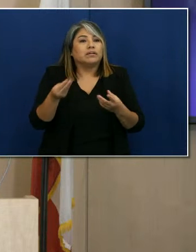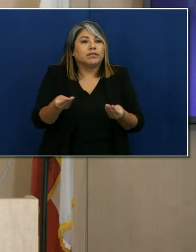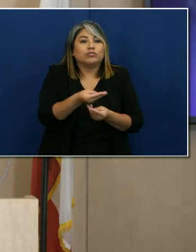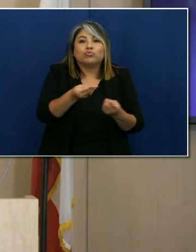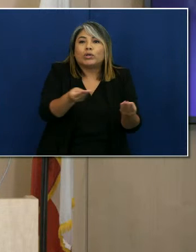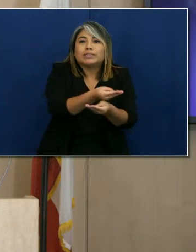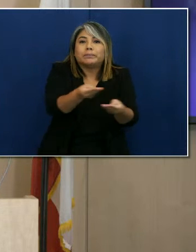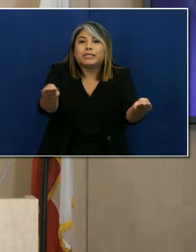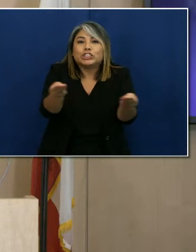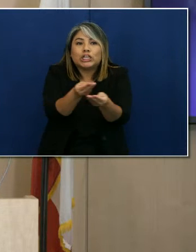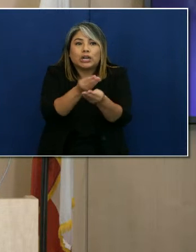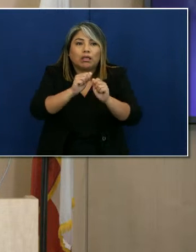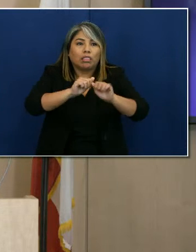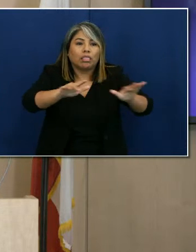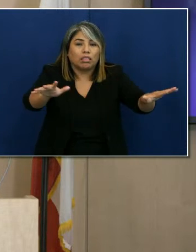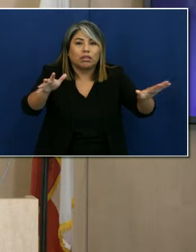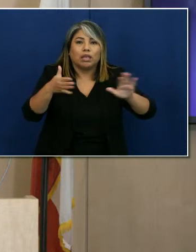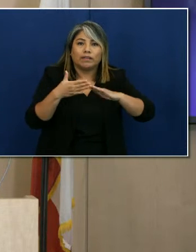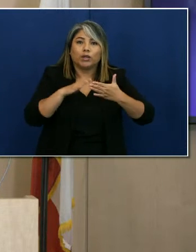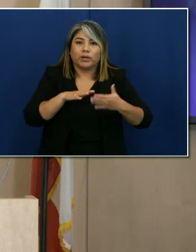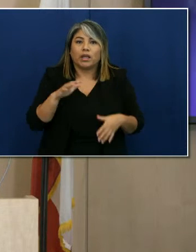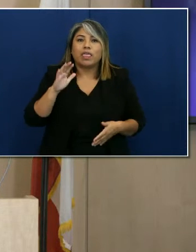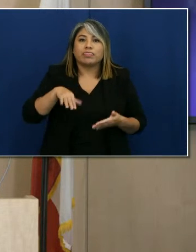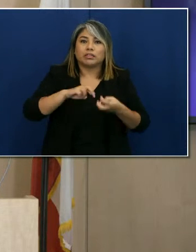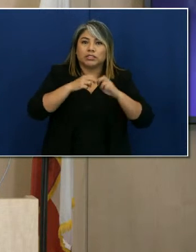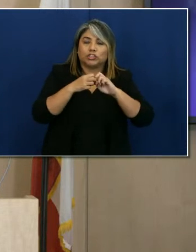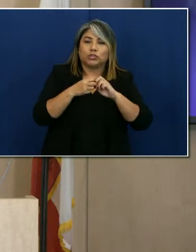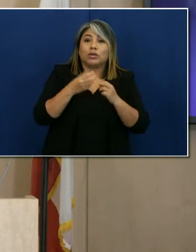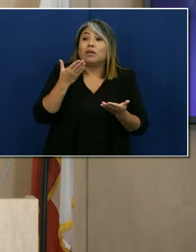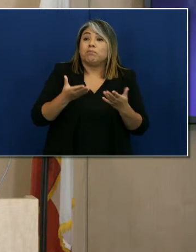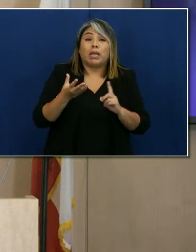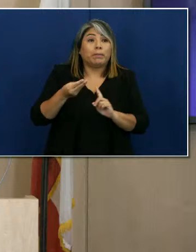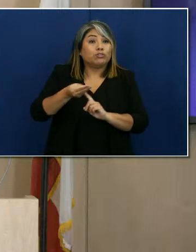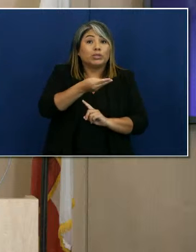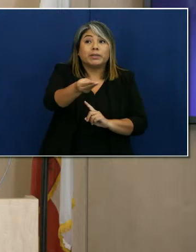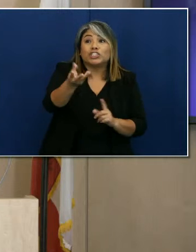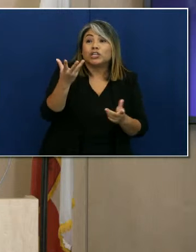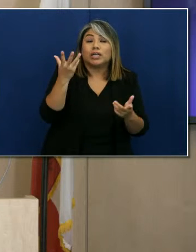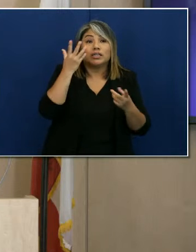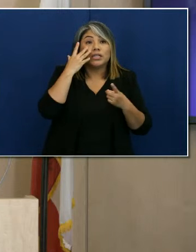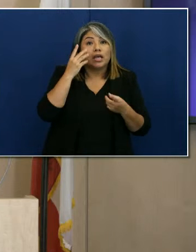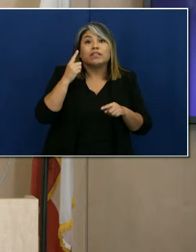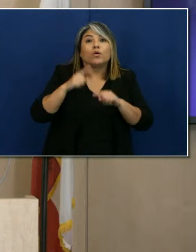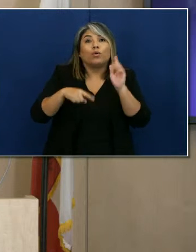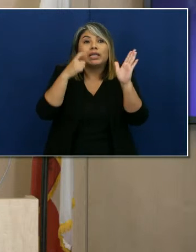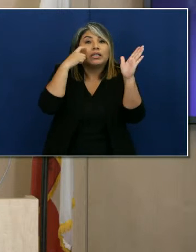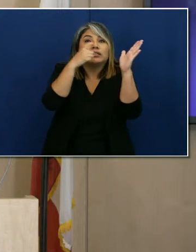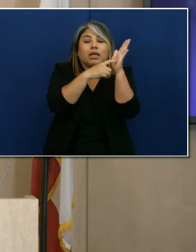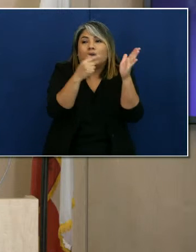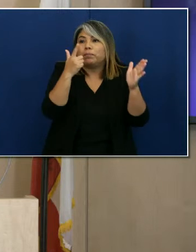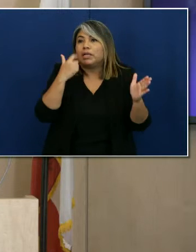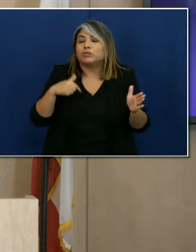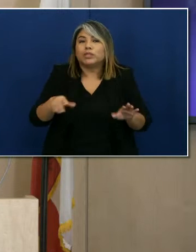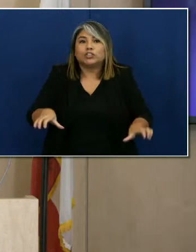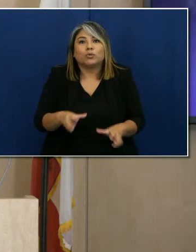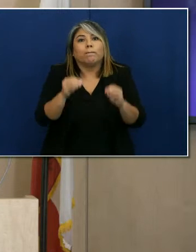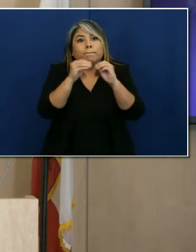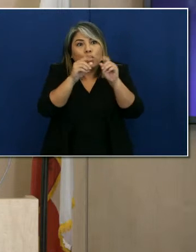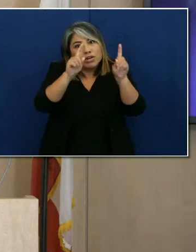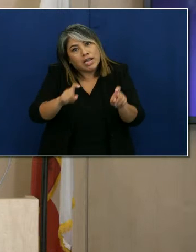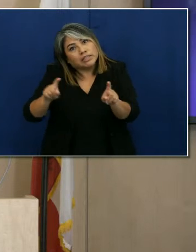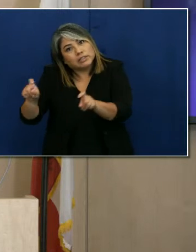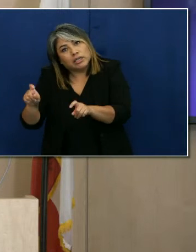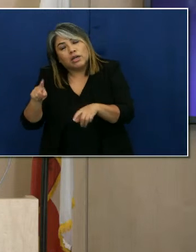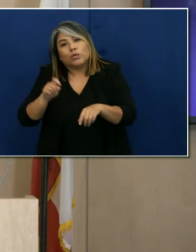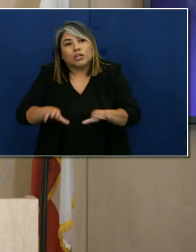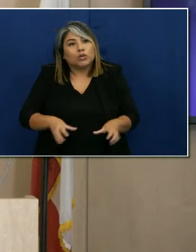community. That's what the issue is. In fact, there is probably transmission in the disease that's not being detected because we need to do more testing, we need